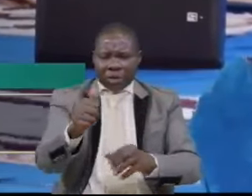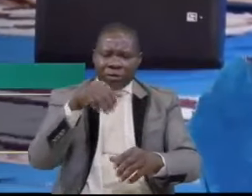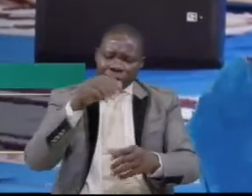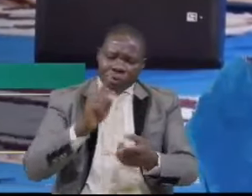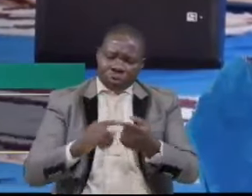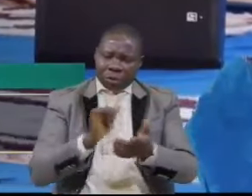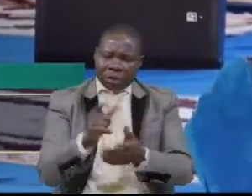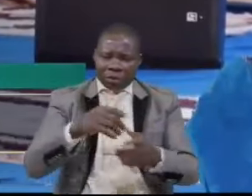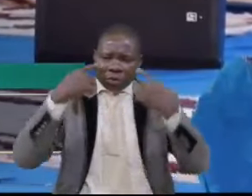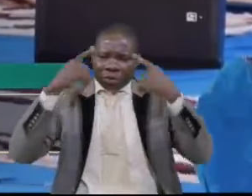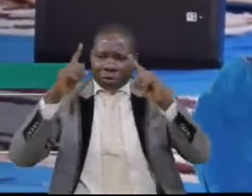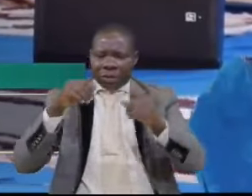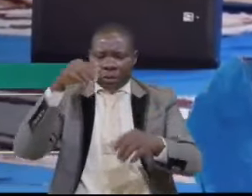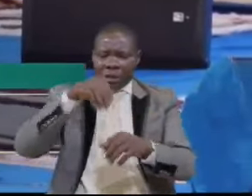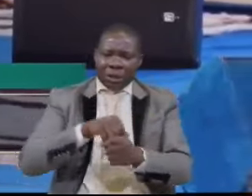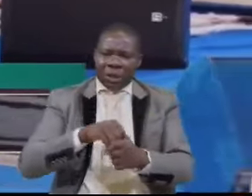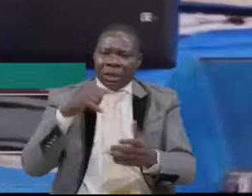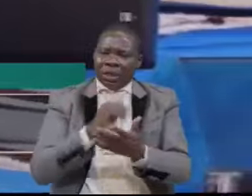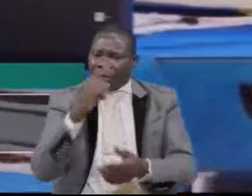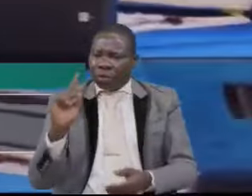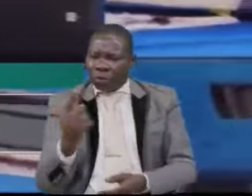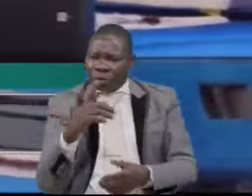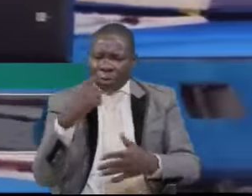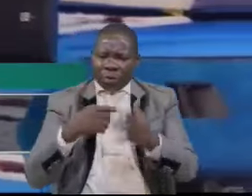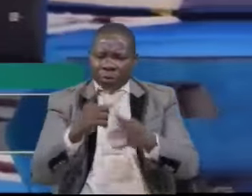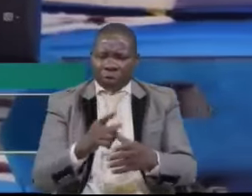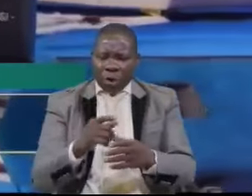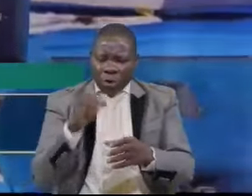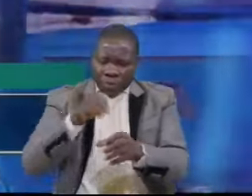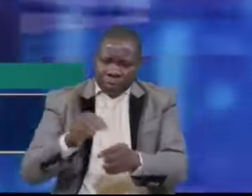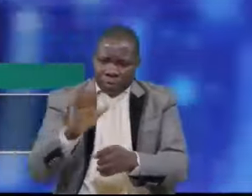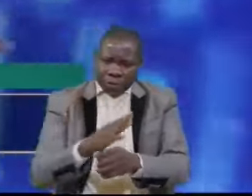what you stick your head into and you say, I